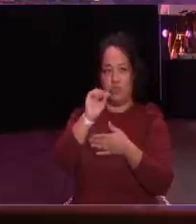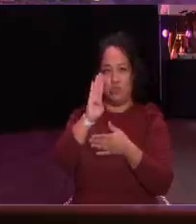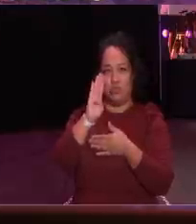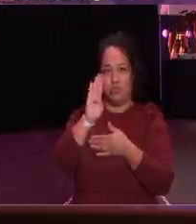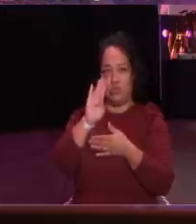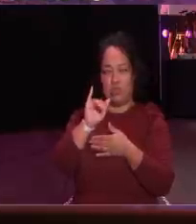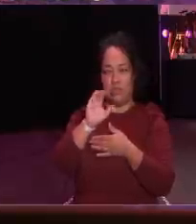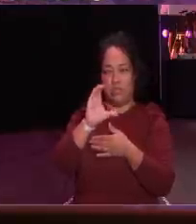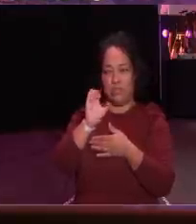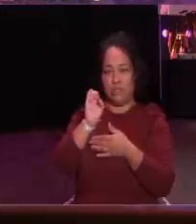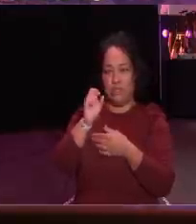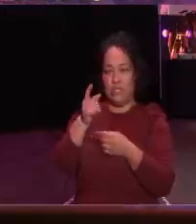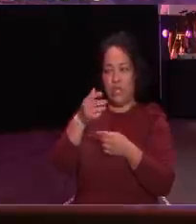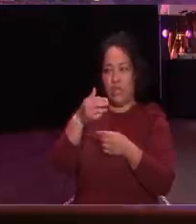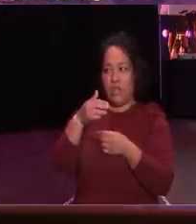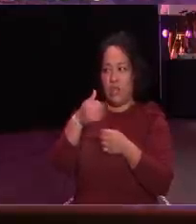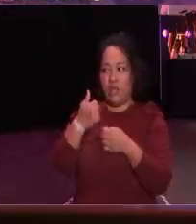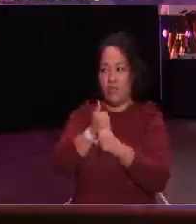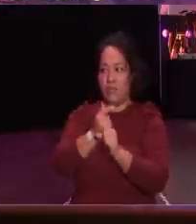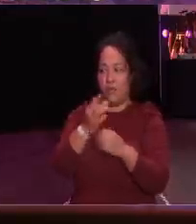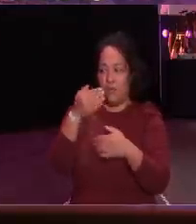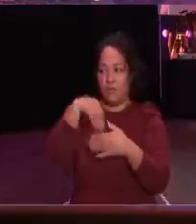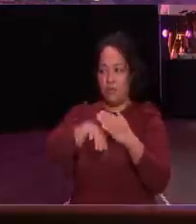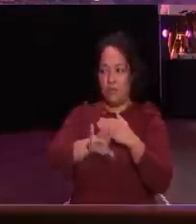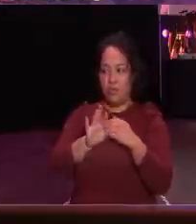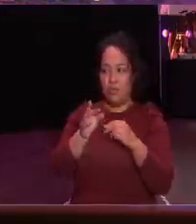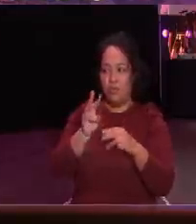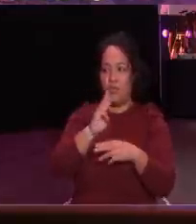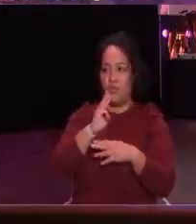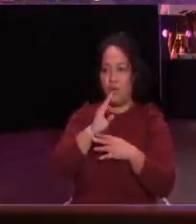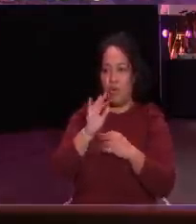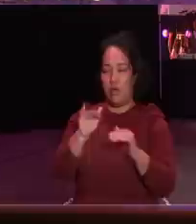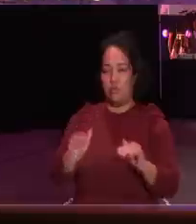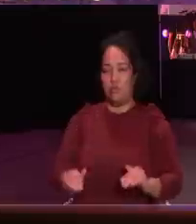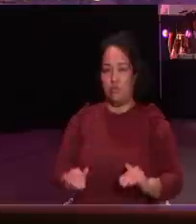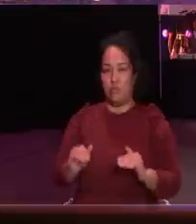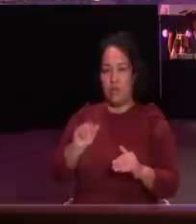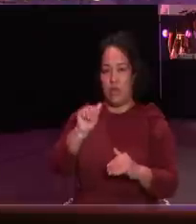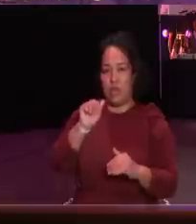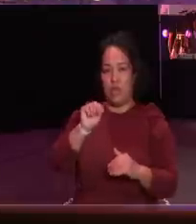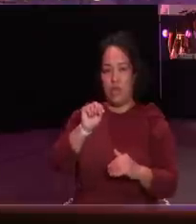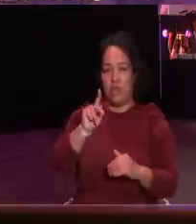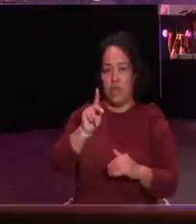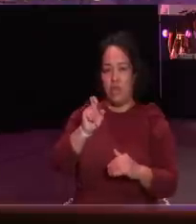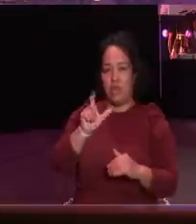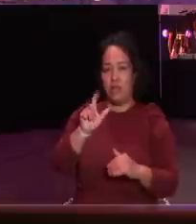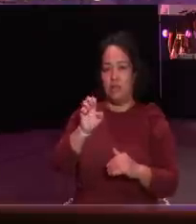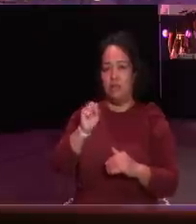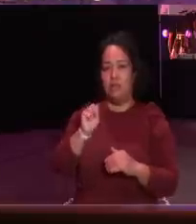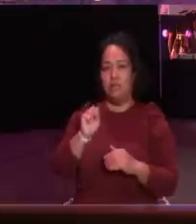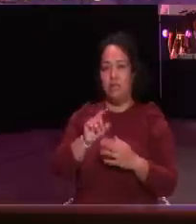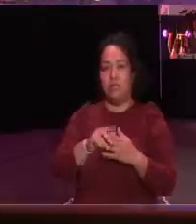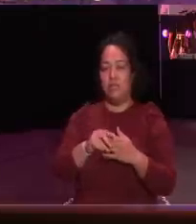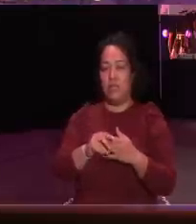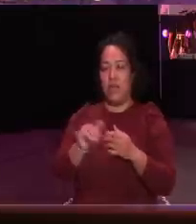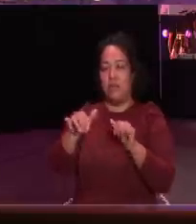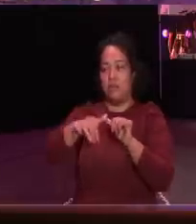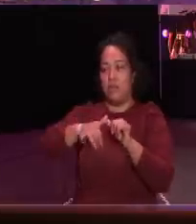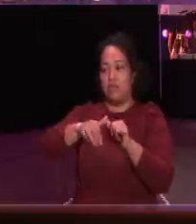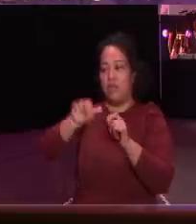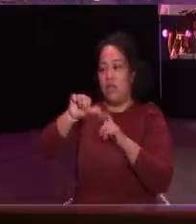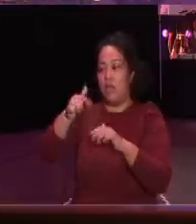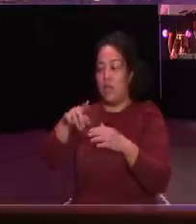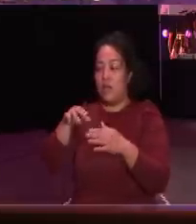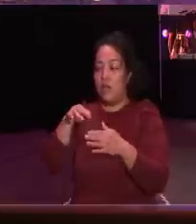the waters. Por los tobillos. Up to my ankles. Después midió otros 1,000 codos. And then he measured another 1,000. Y me